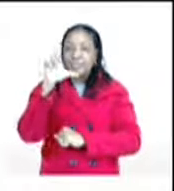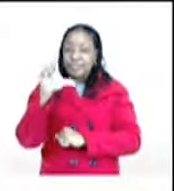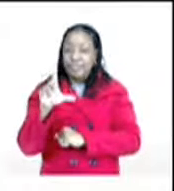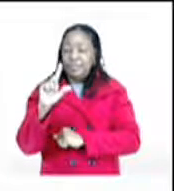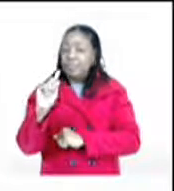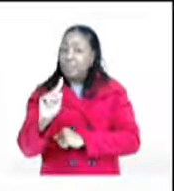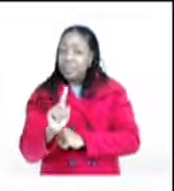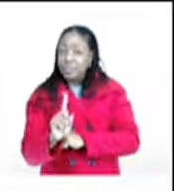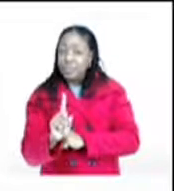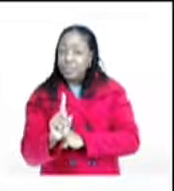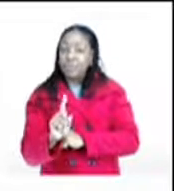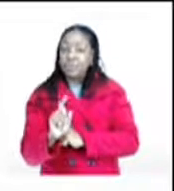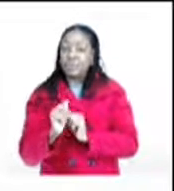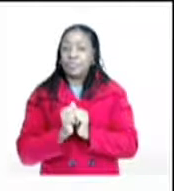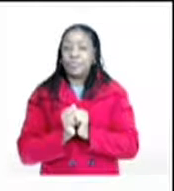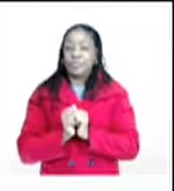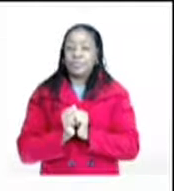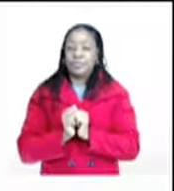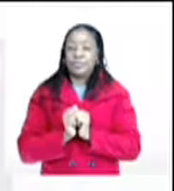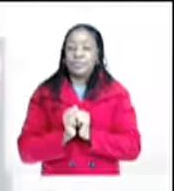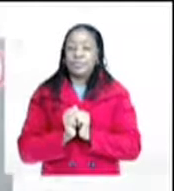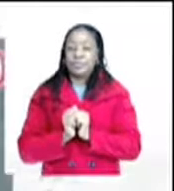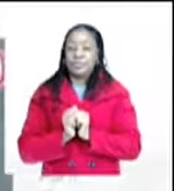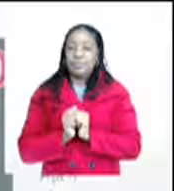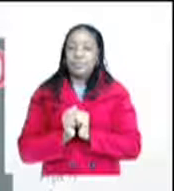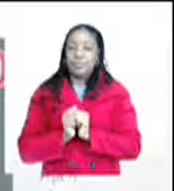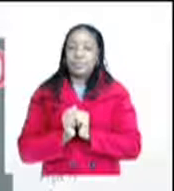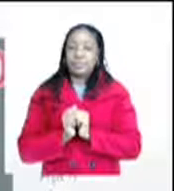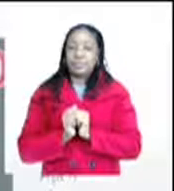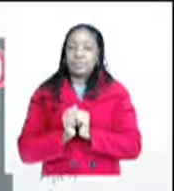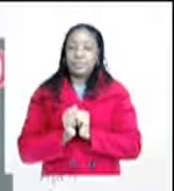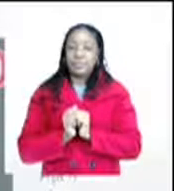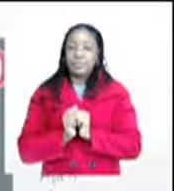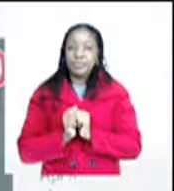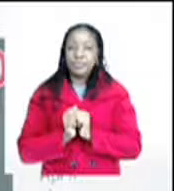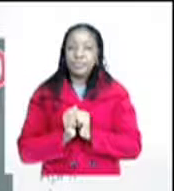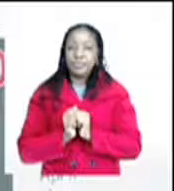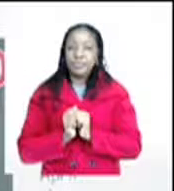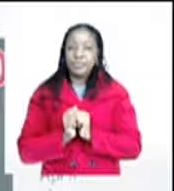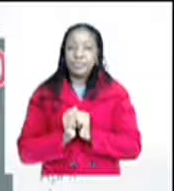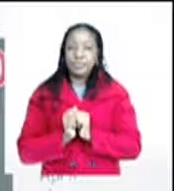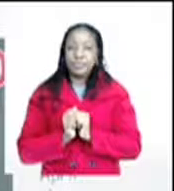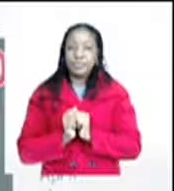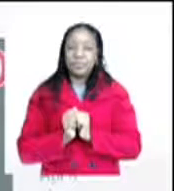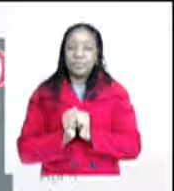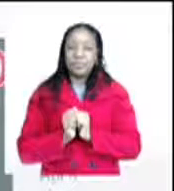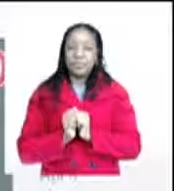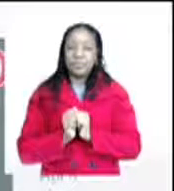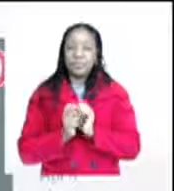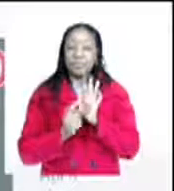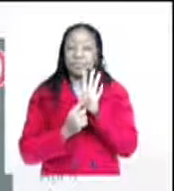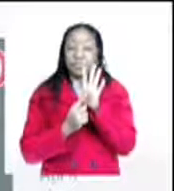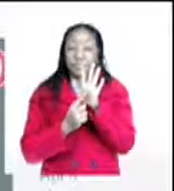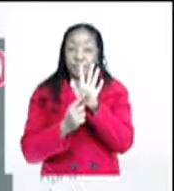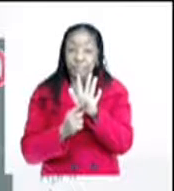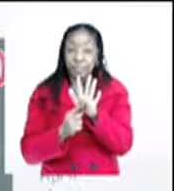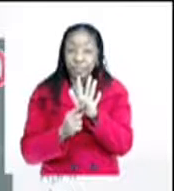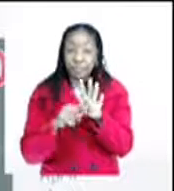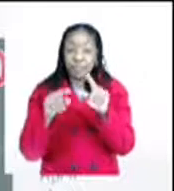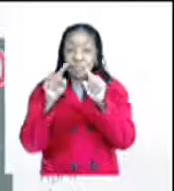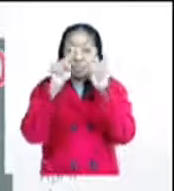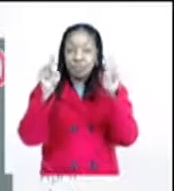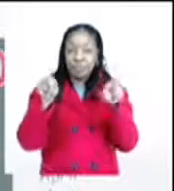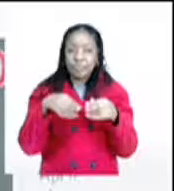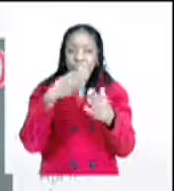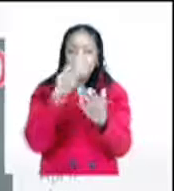the board. Let's look at the pictures that I have put up